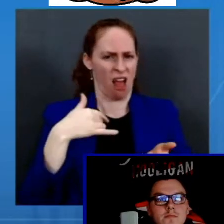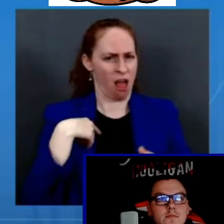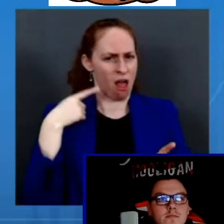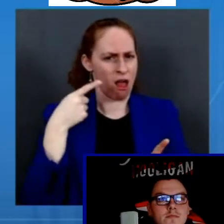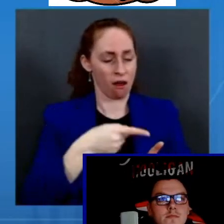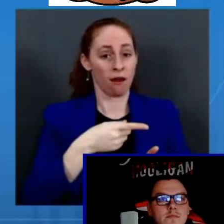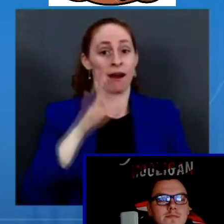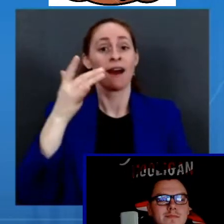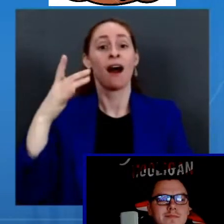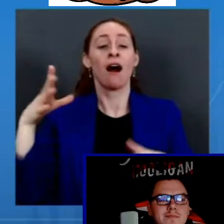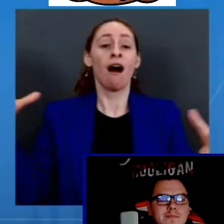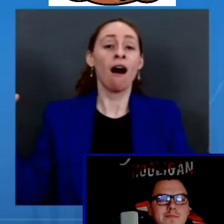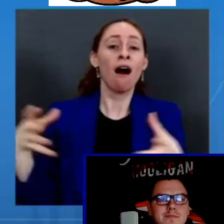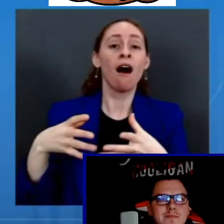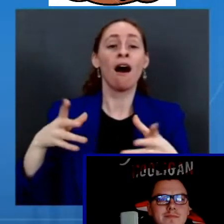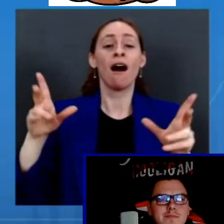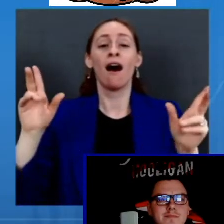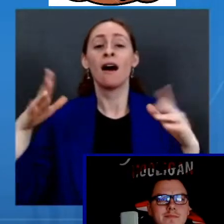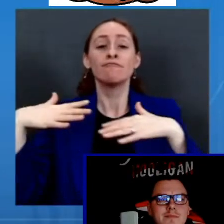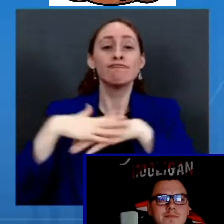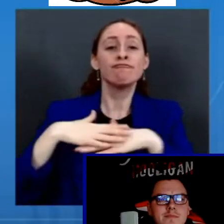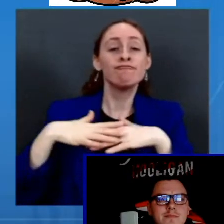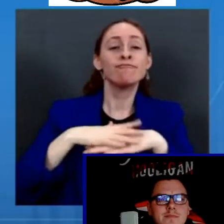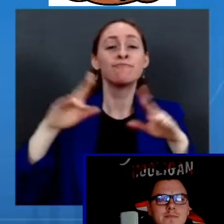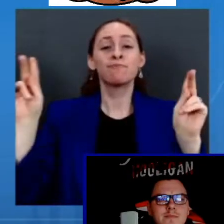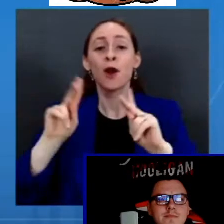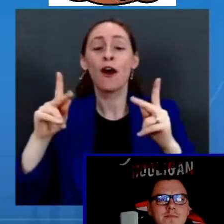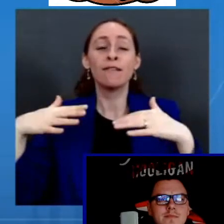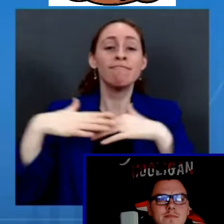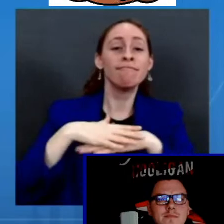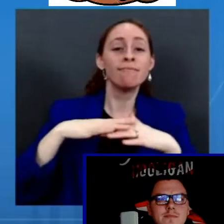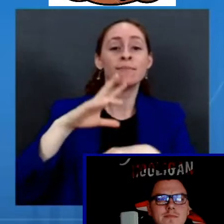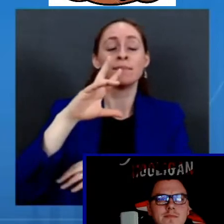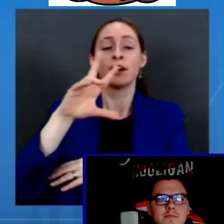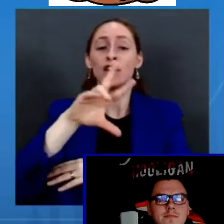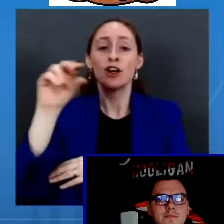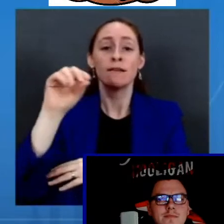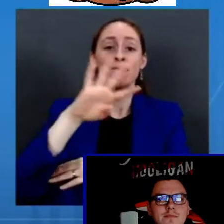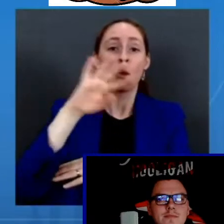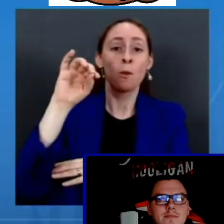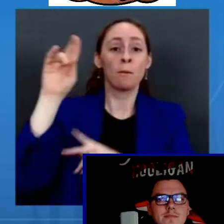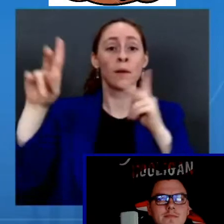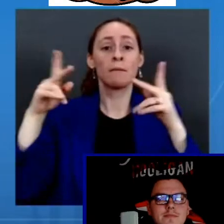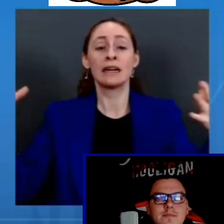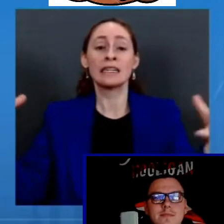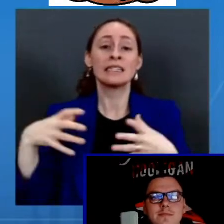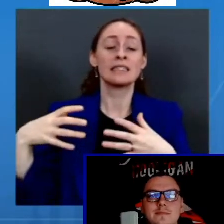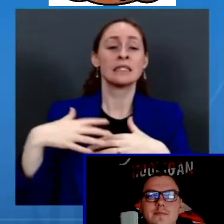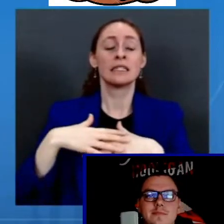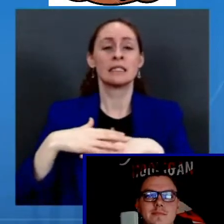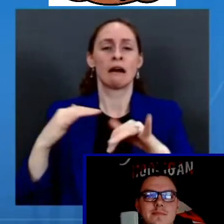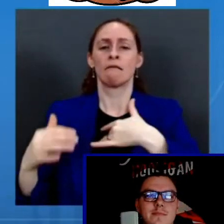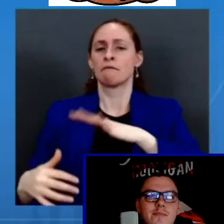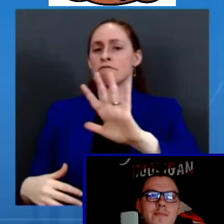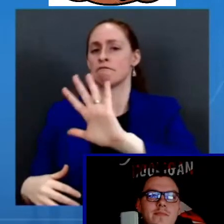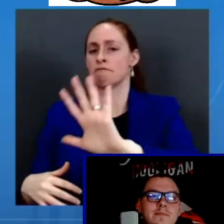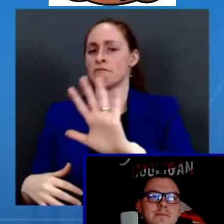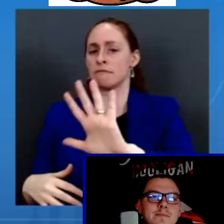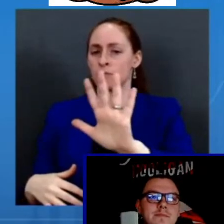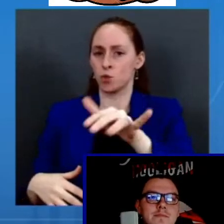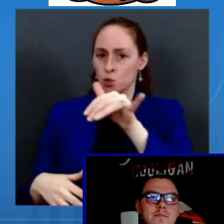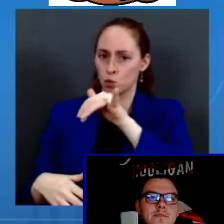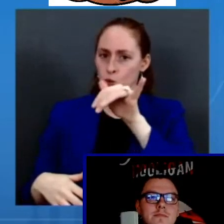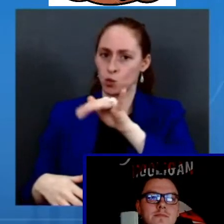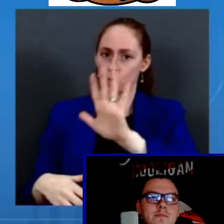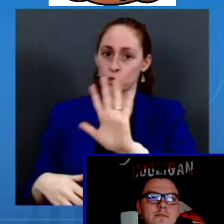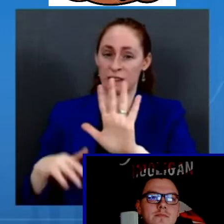vaccination status of individuals. Those are the kind of functions in the context of COVID, and particularly in the